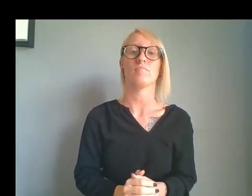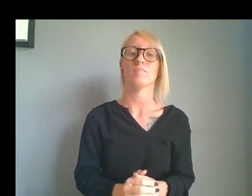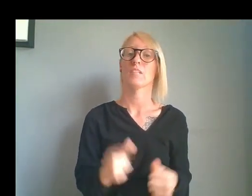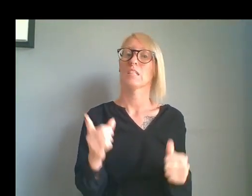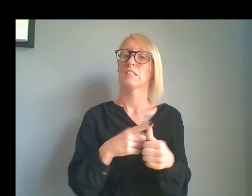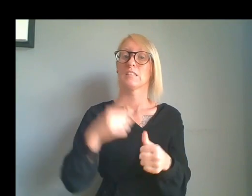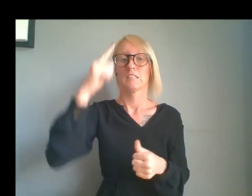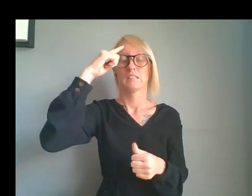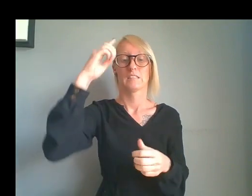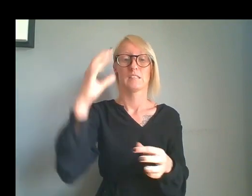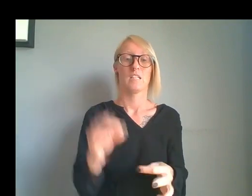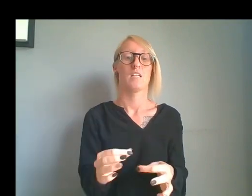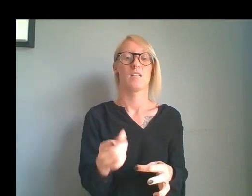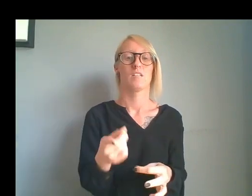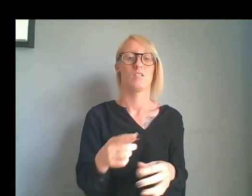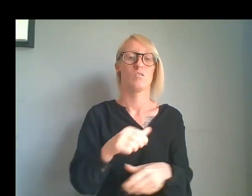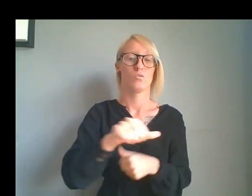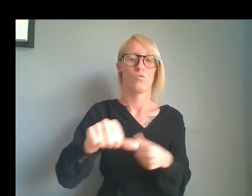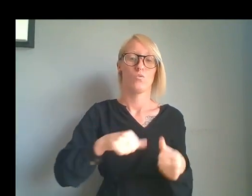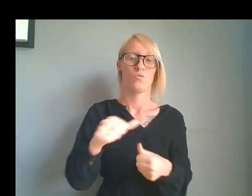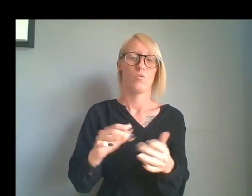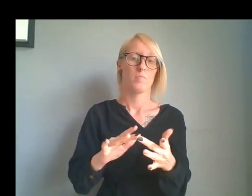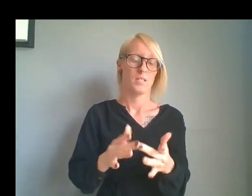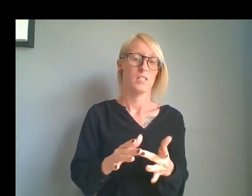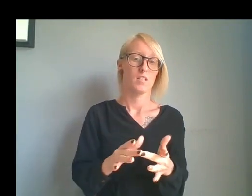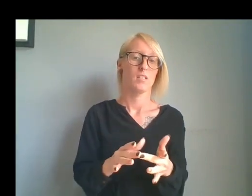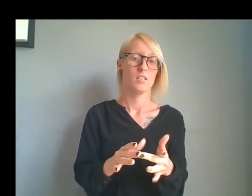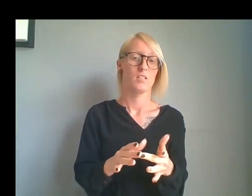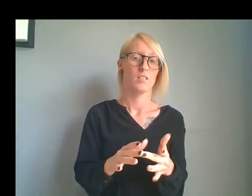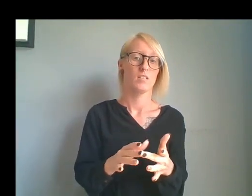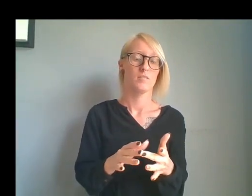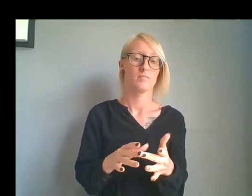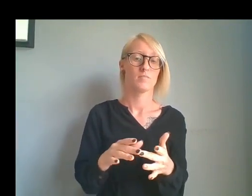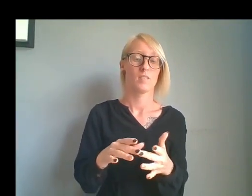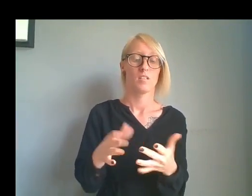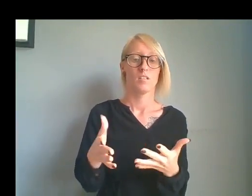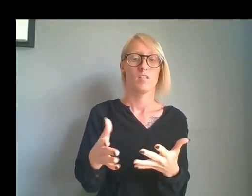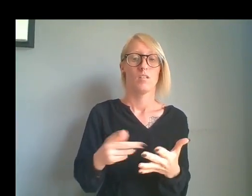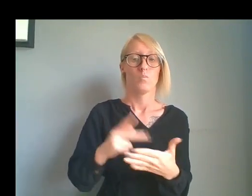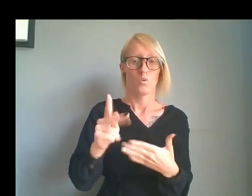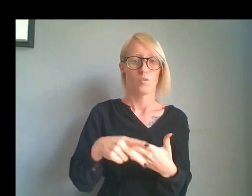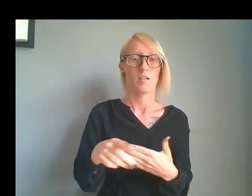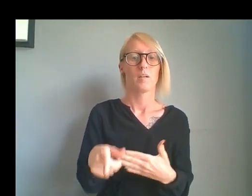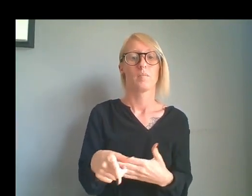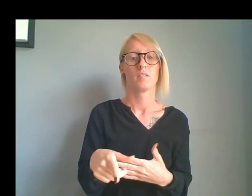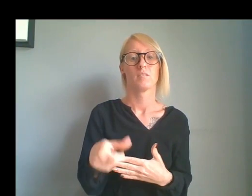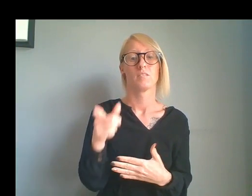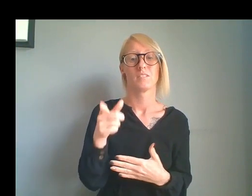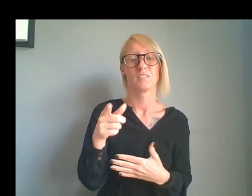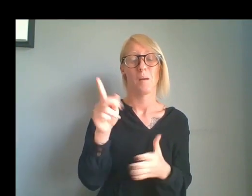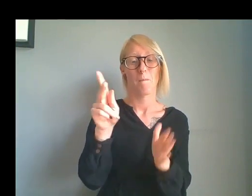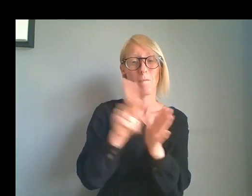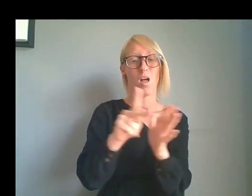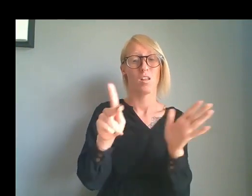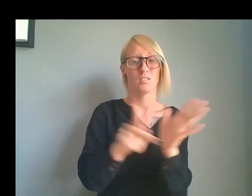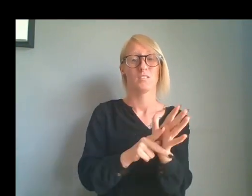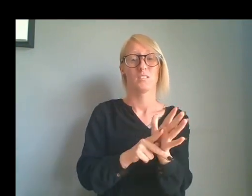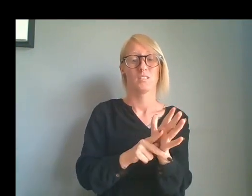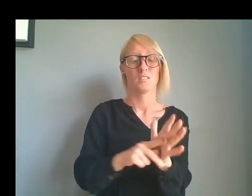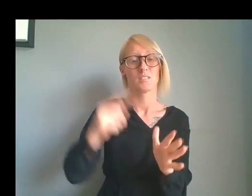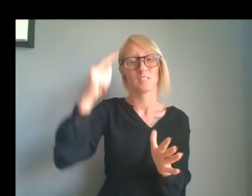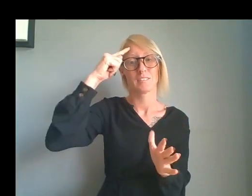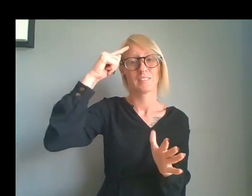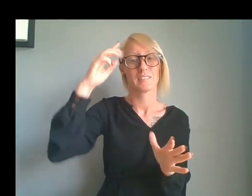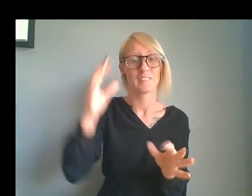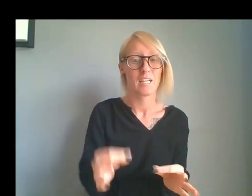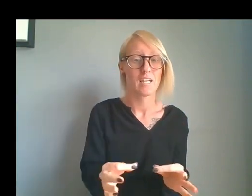outlet, think about a policy. And that's another concern that people have raised to me, is I'm going to lose control of my message. I don't know what my volunteers